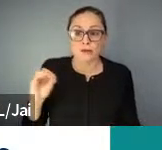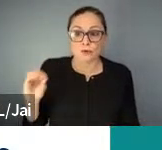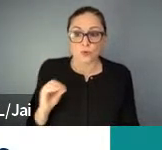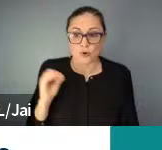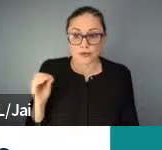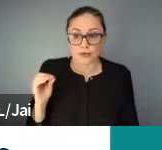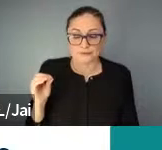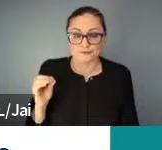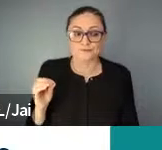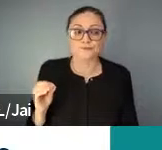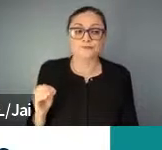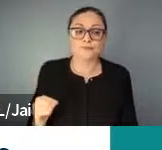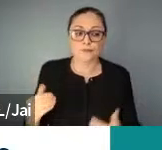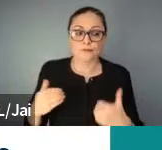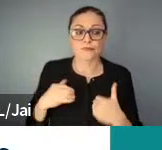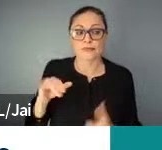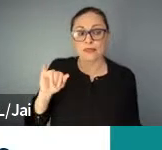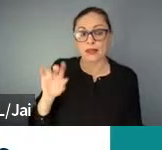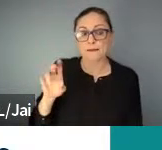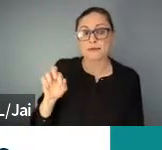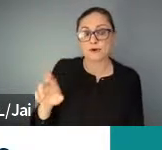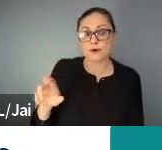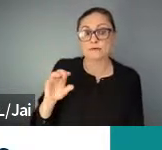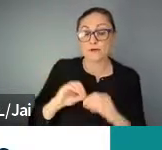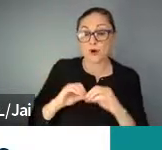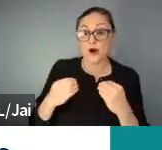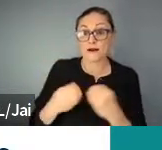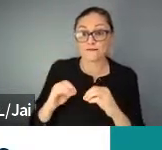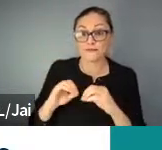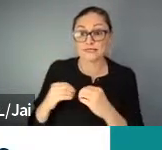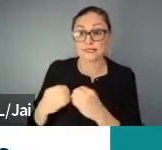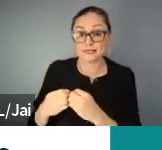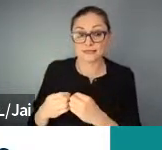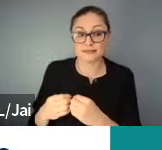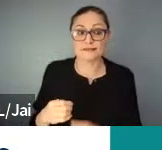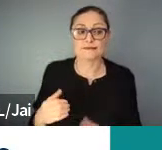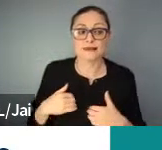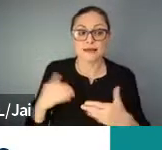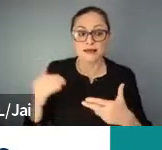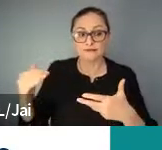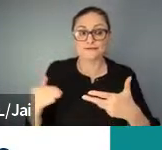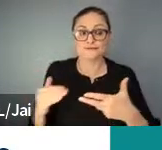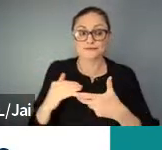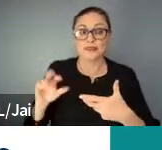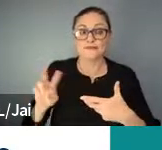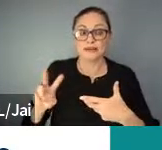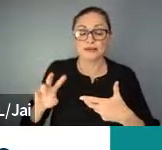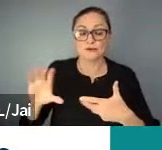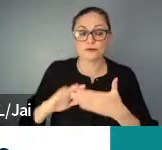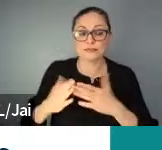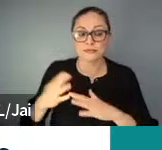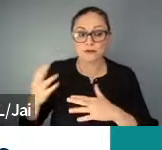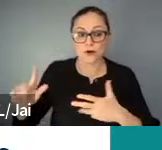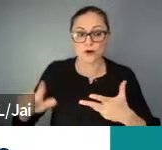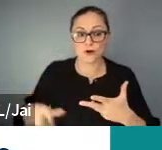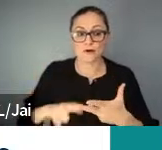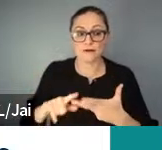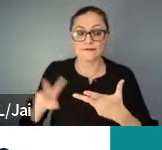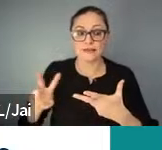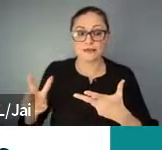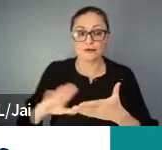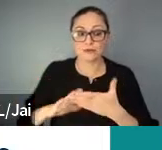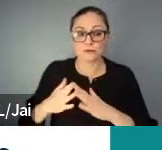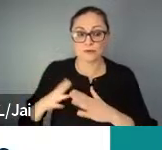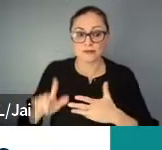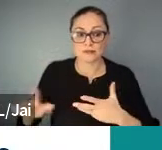We have them at the IBR offices. We have them at Vancouver City Hall, Vancouver Community Library,